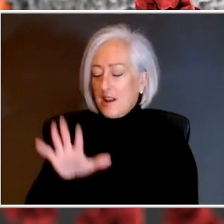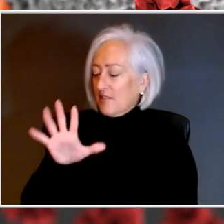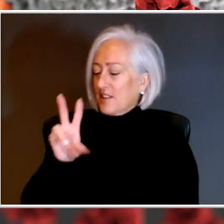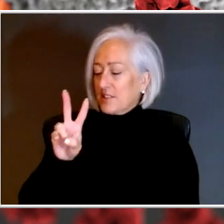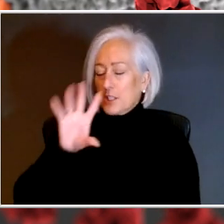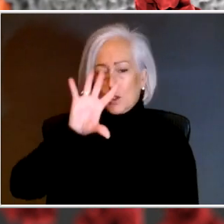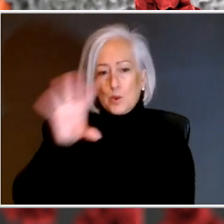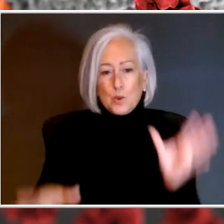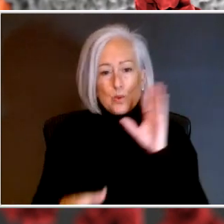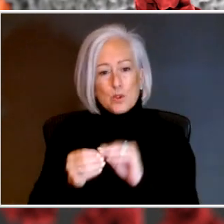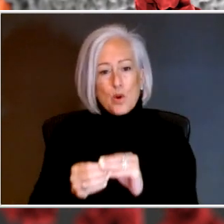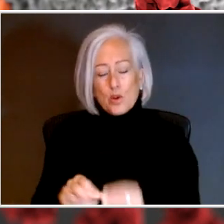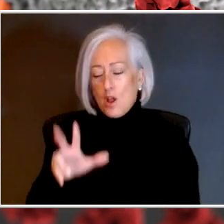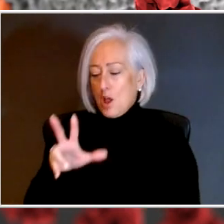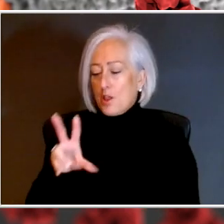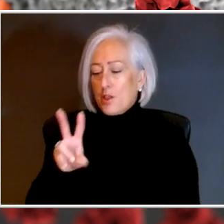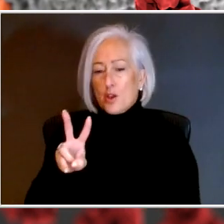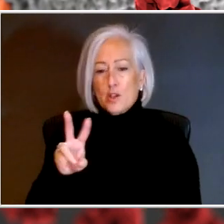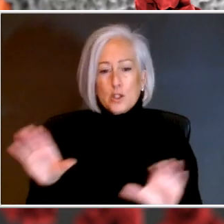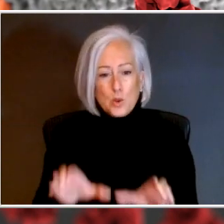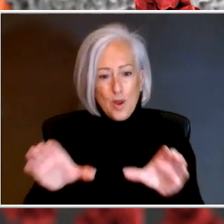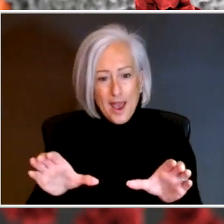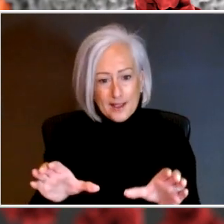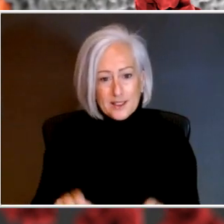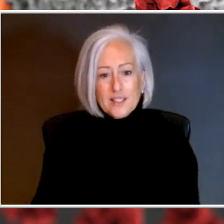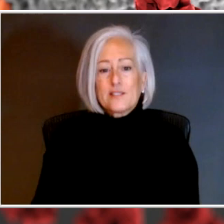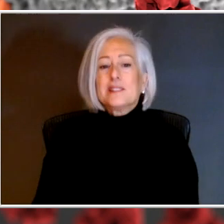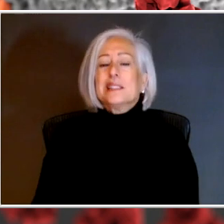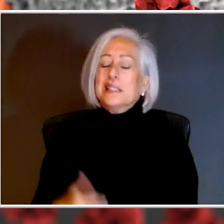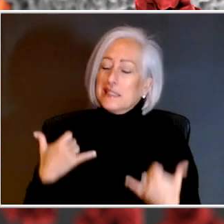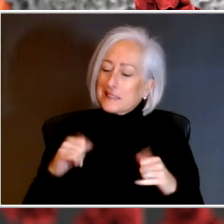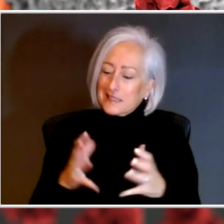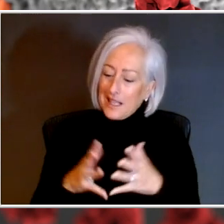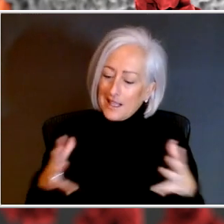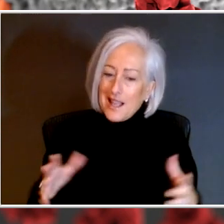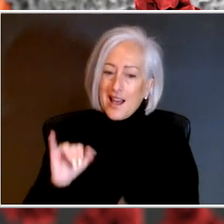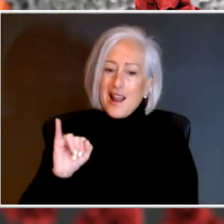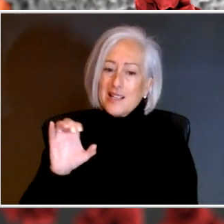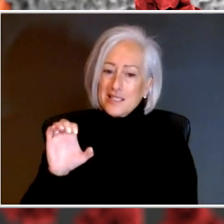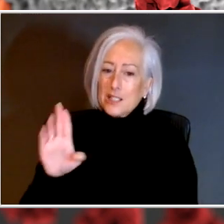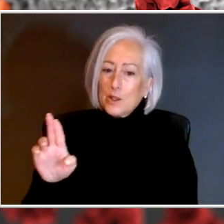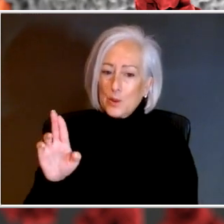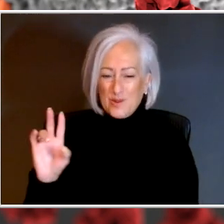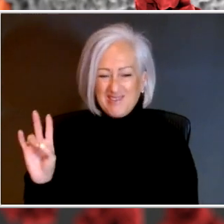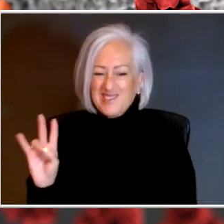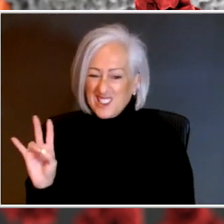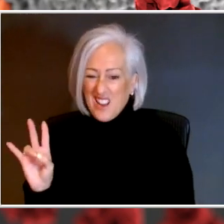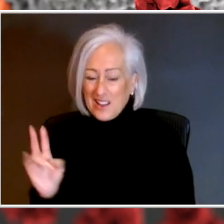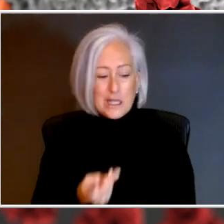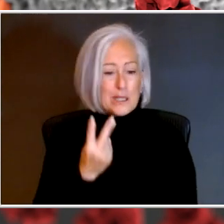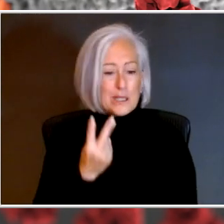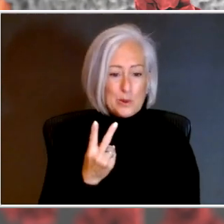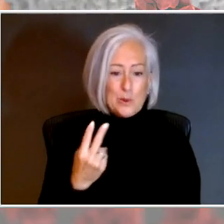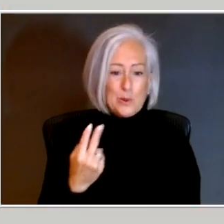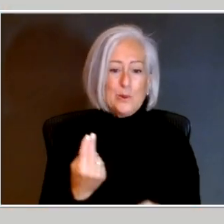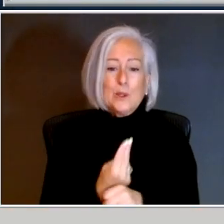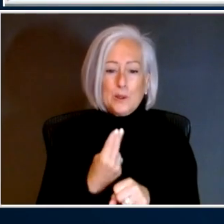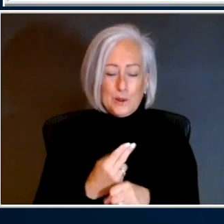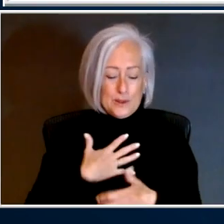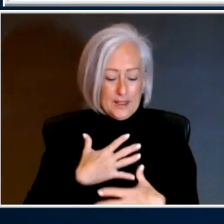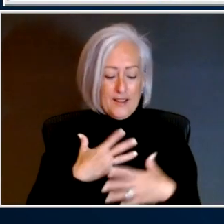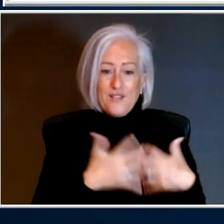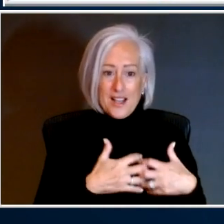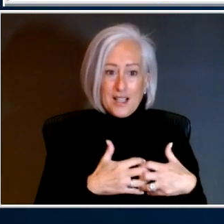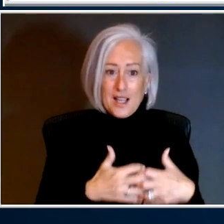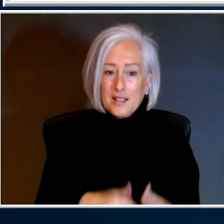active. Unfortunately, still a lot in the ICU, 7 in the ICU and 2 on the ventilator. Doc, there's an important meeting happening